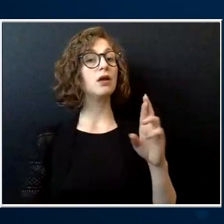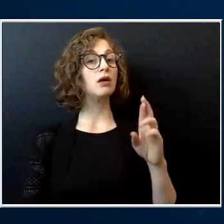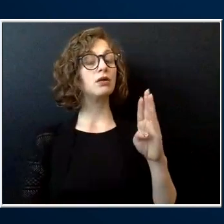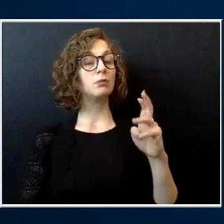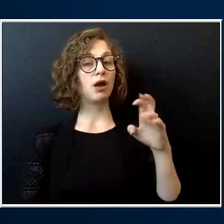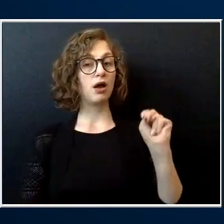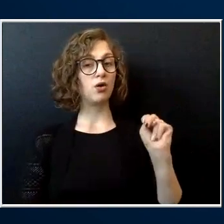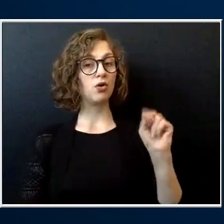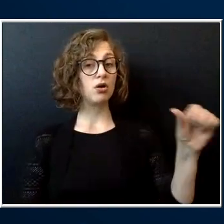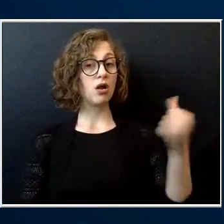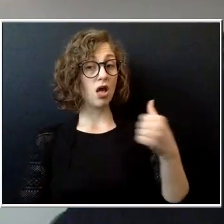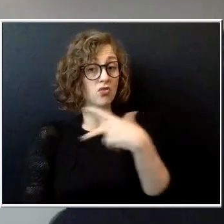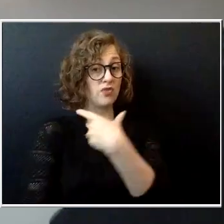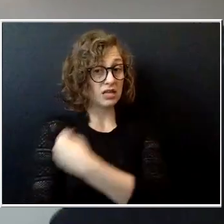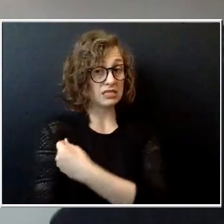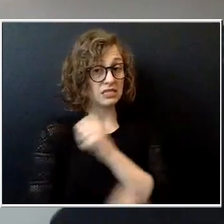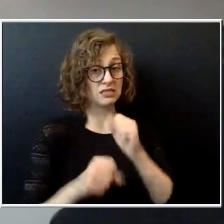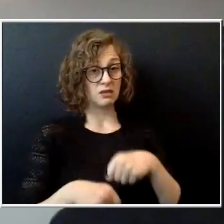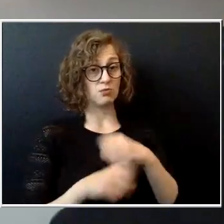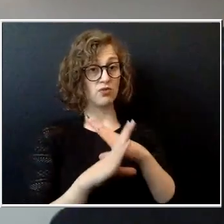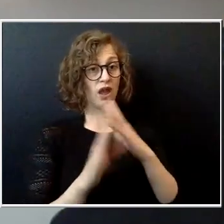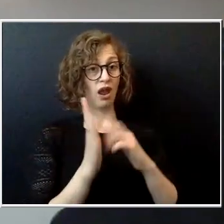cancer?